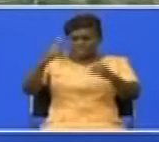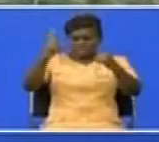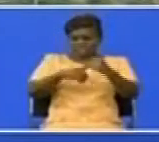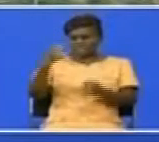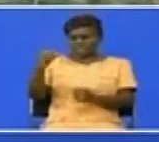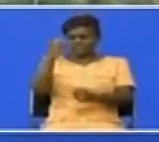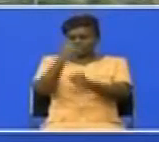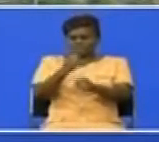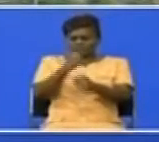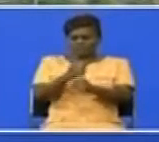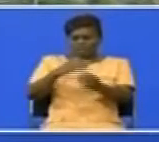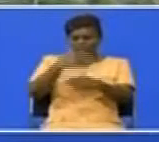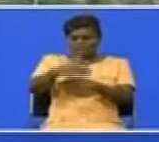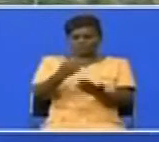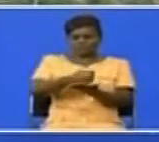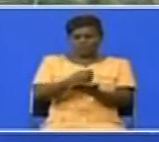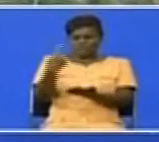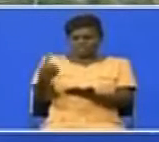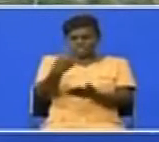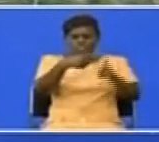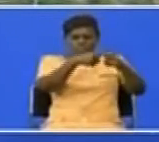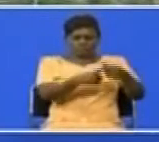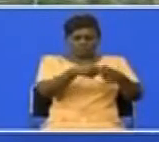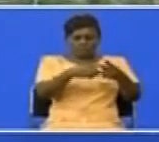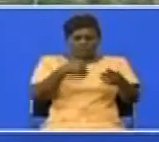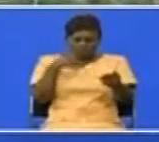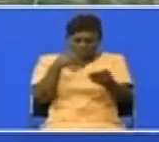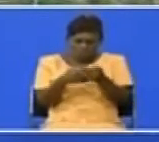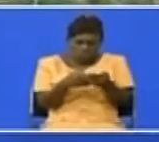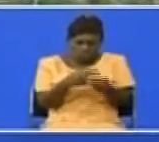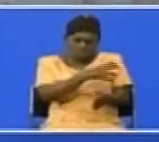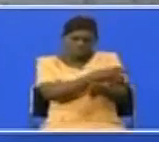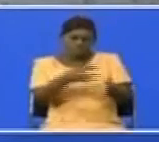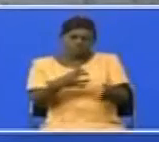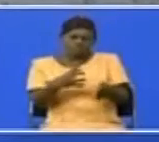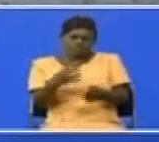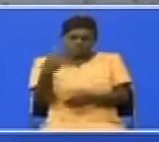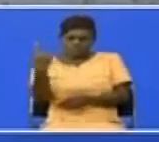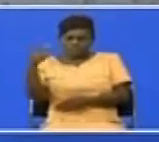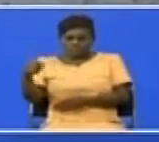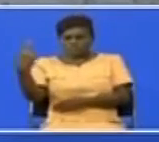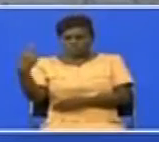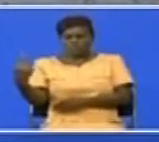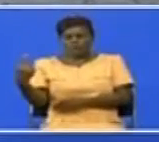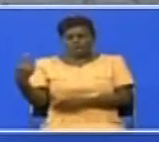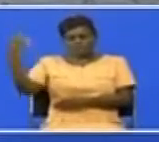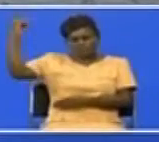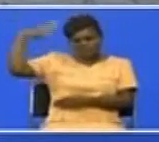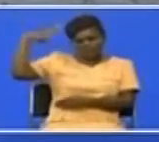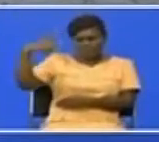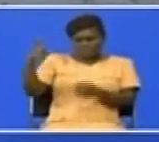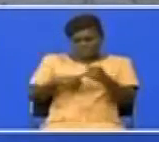jobs following commissioning. Each of the power plants will have an estimated capacity ranging from 1.1 megawatts to